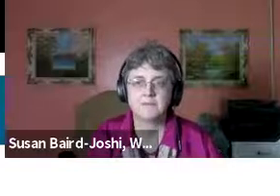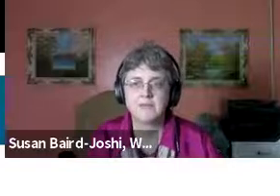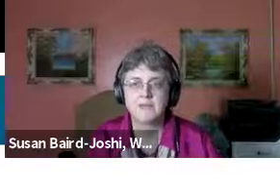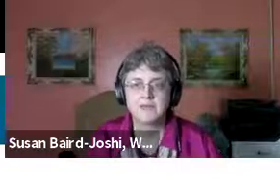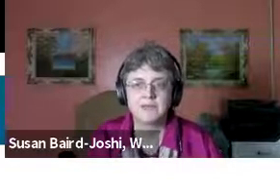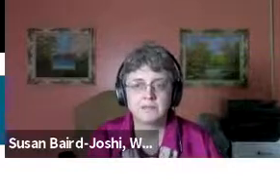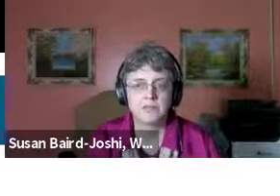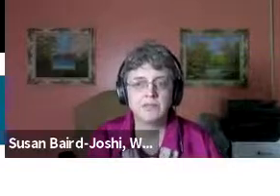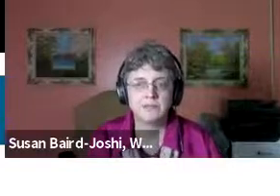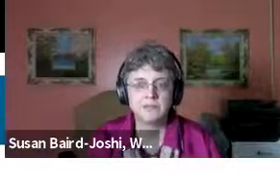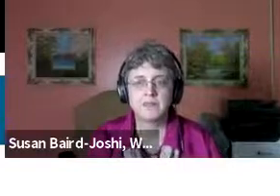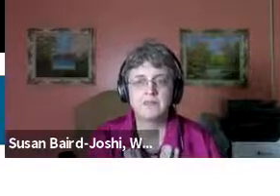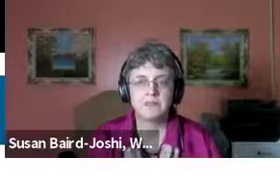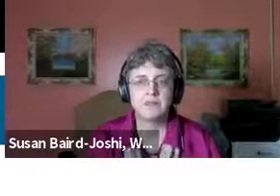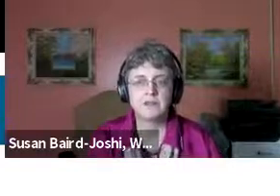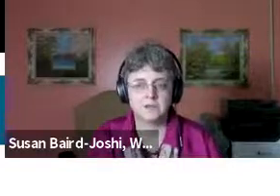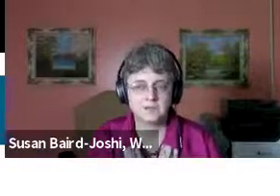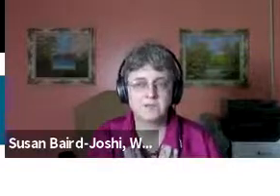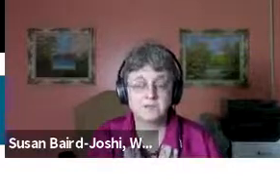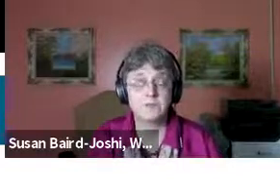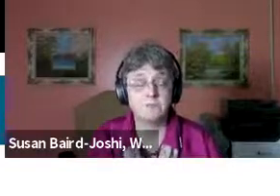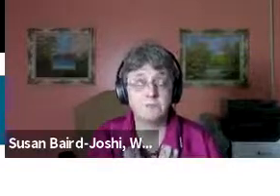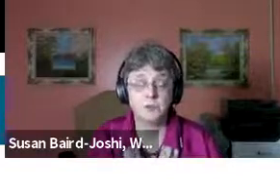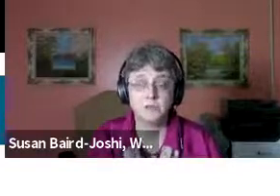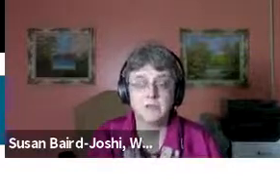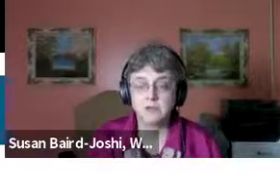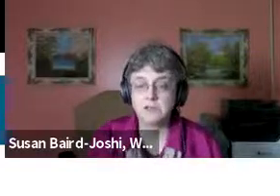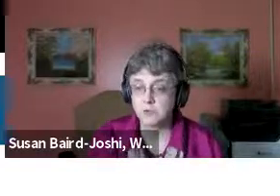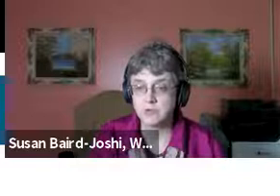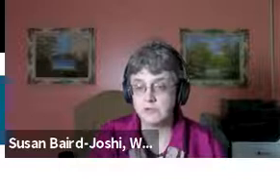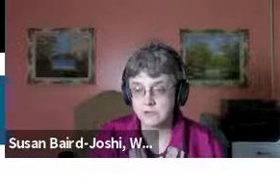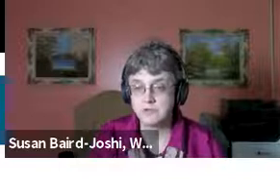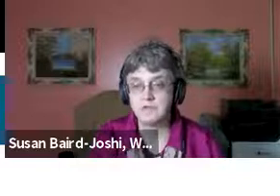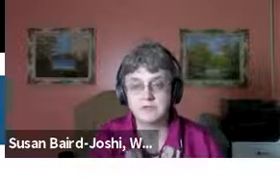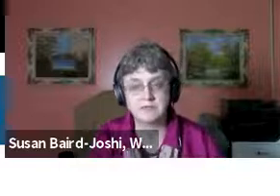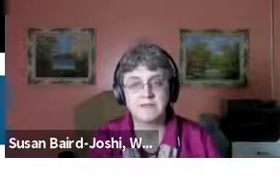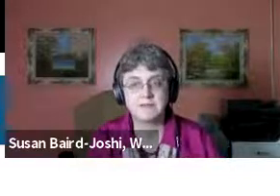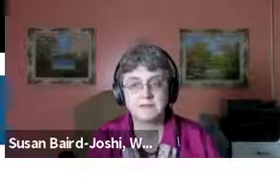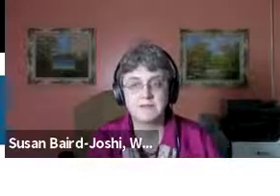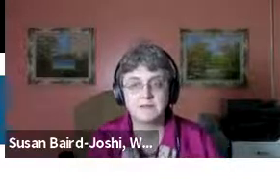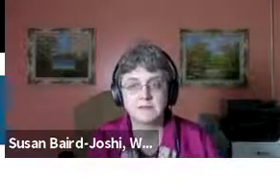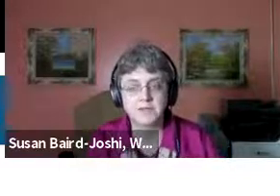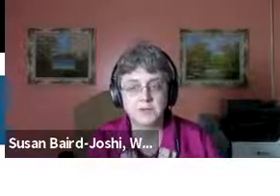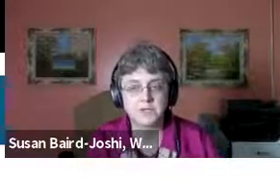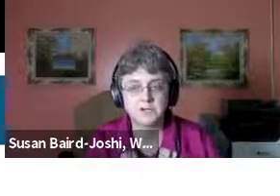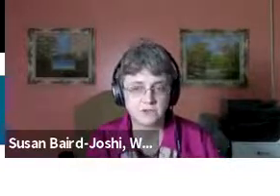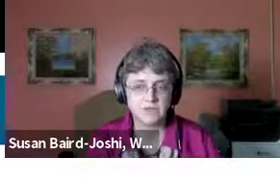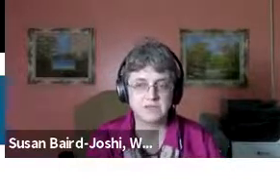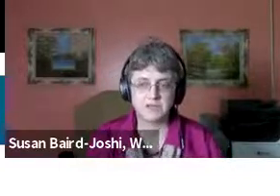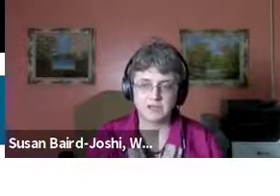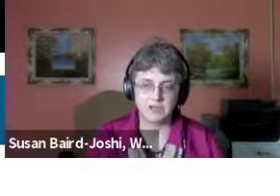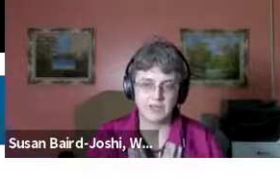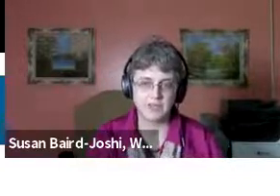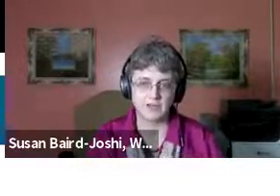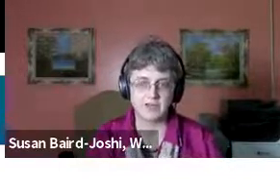County, and then two of the largest school districts in the state, Seattle and Lake Washington School